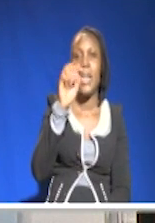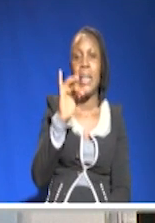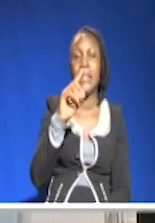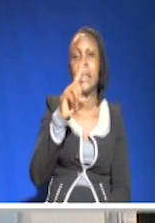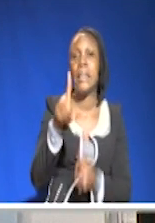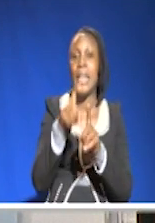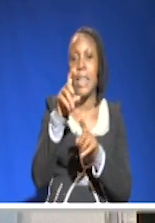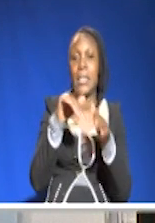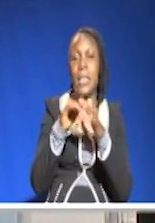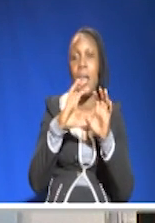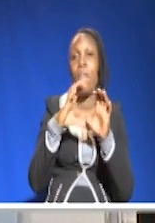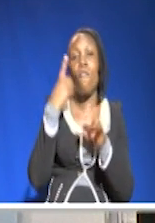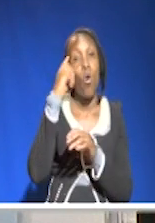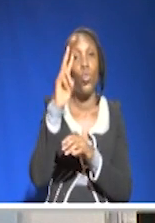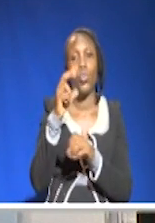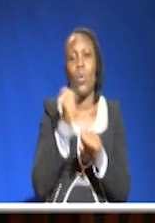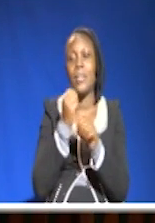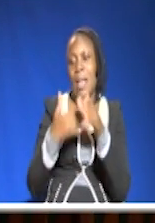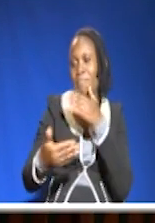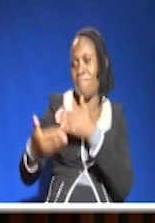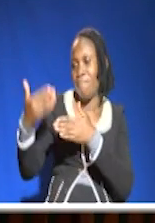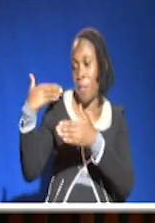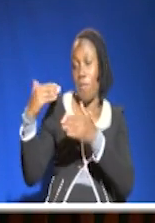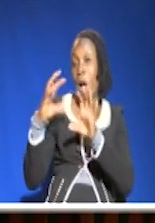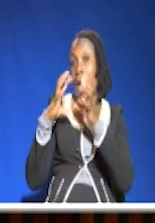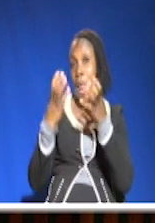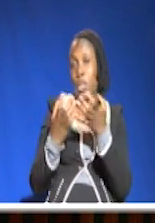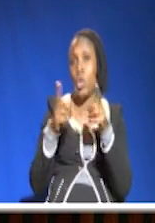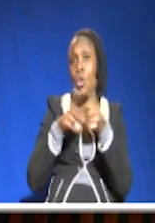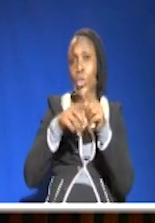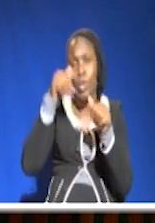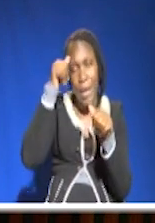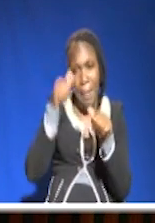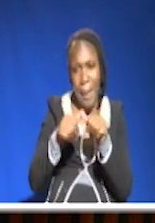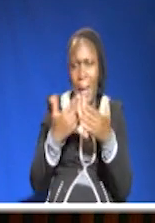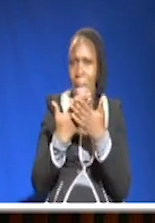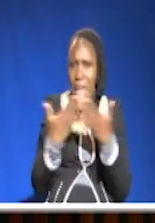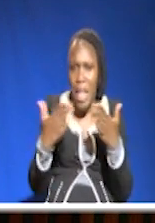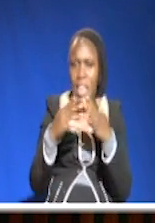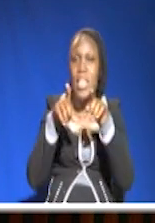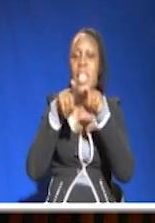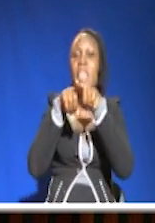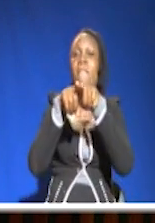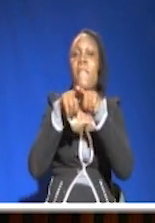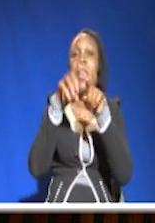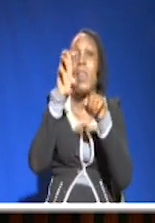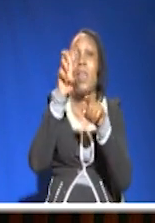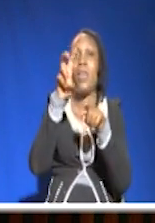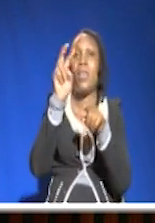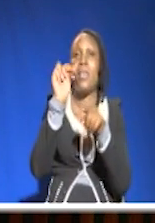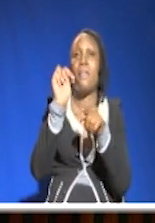your previous classes. Remember that any even number is divisible